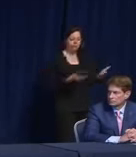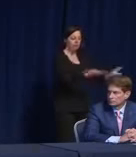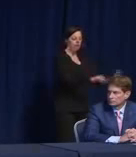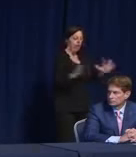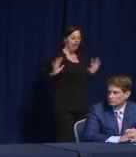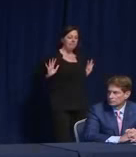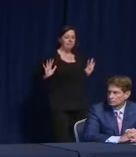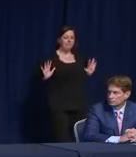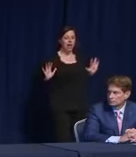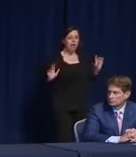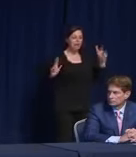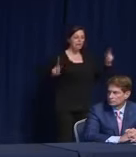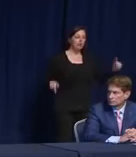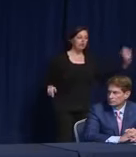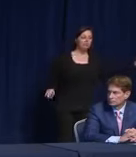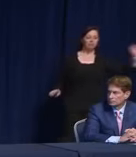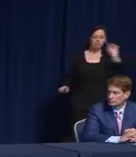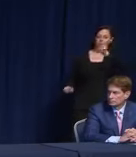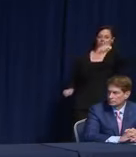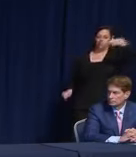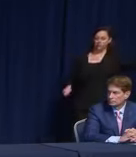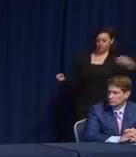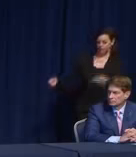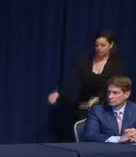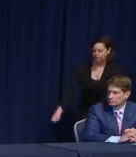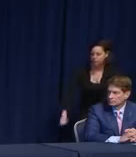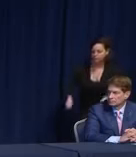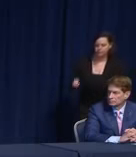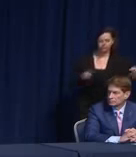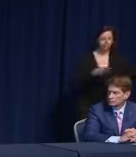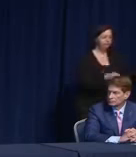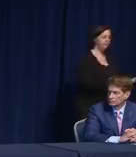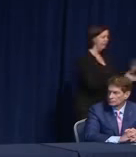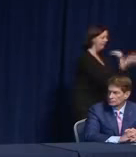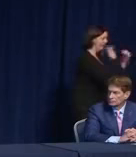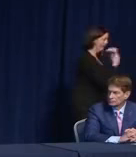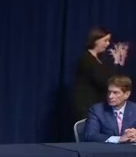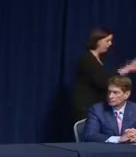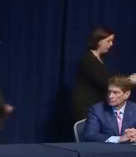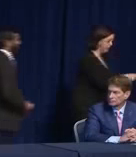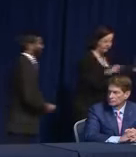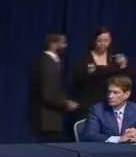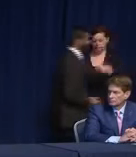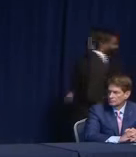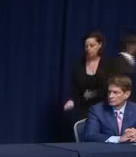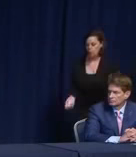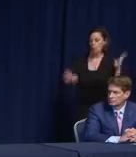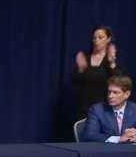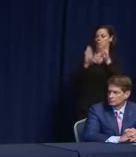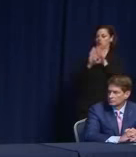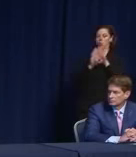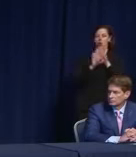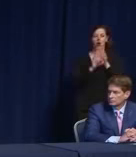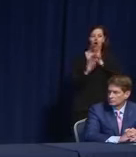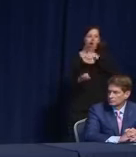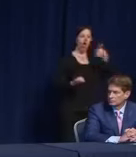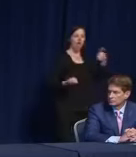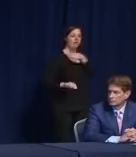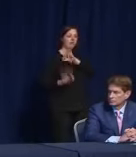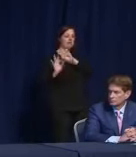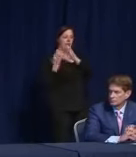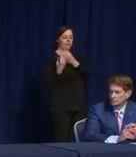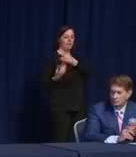is left outside the closed door to be picked up by the person that is in